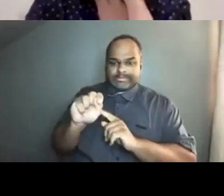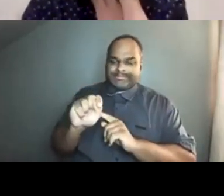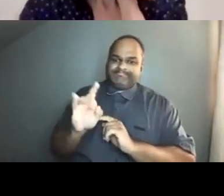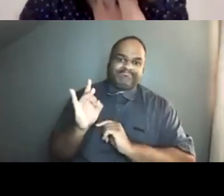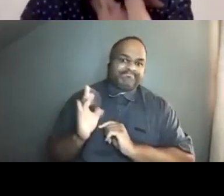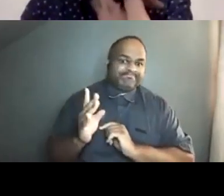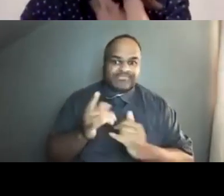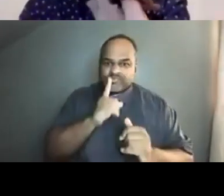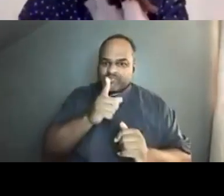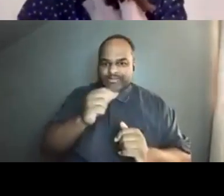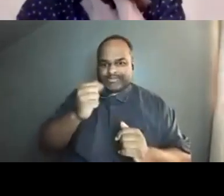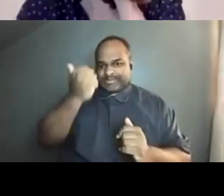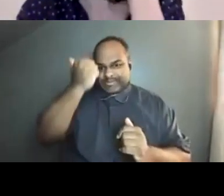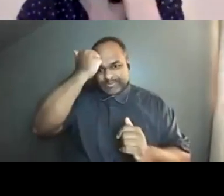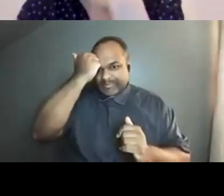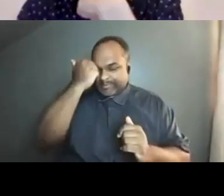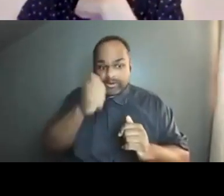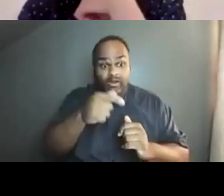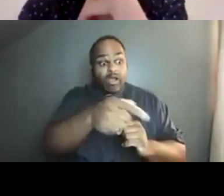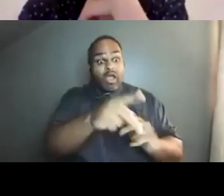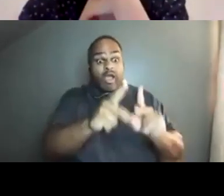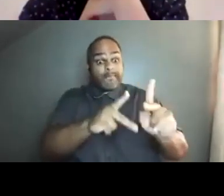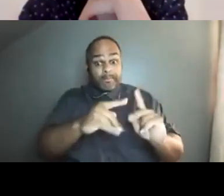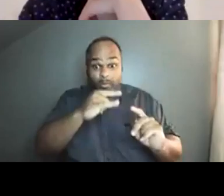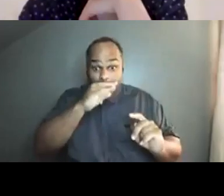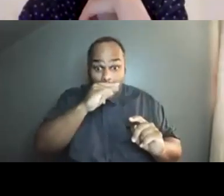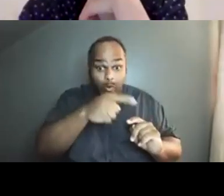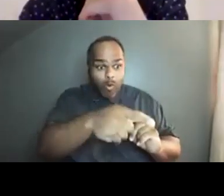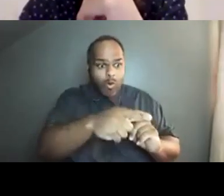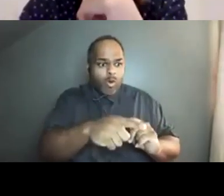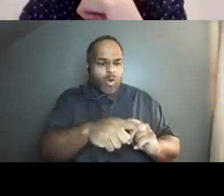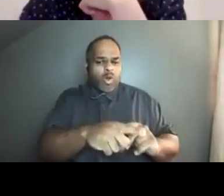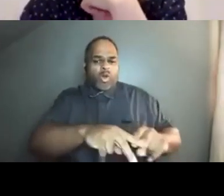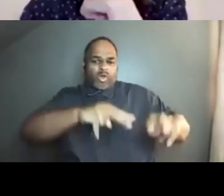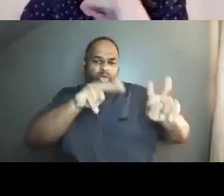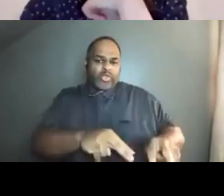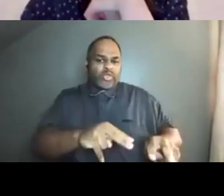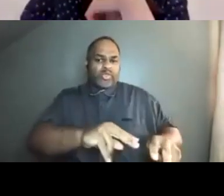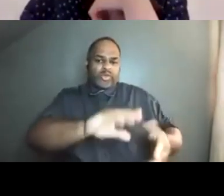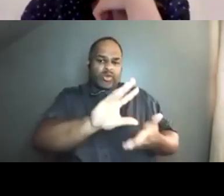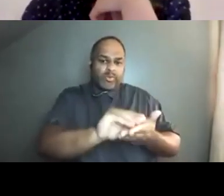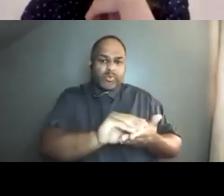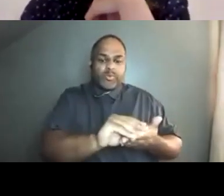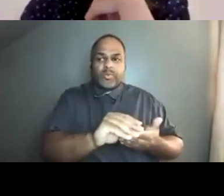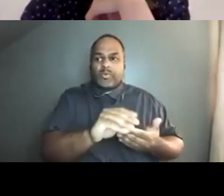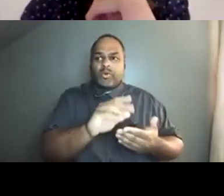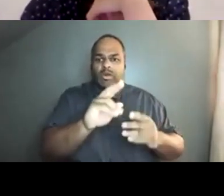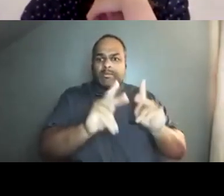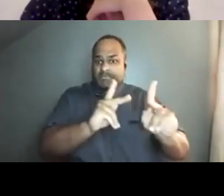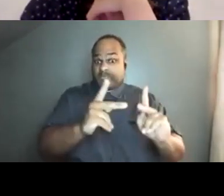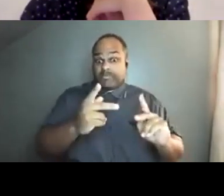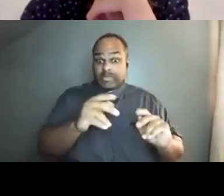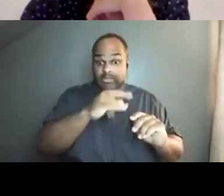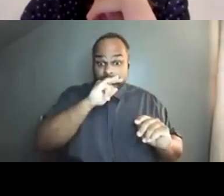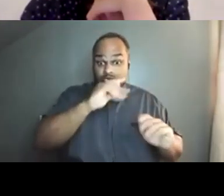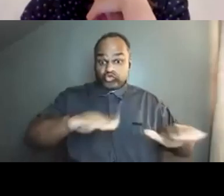Starting with verbal abuse of children with CP as an event in support of children with CP. Ending with the project